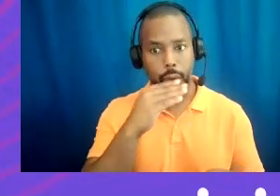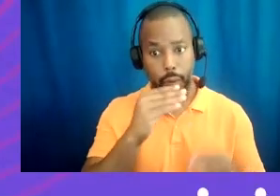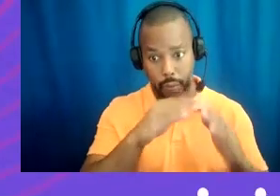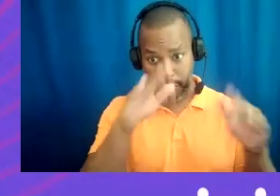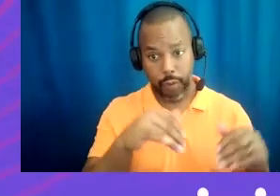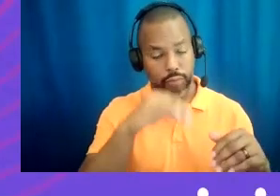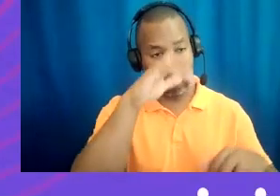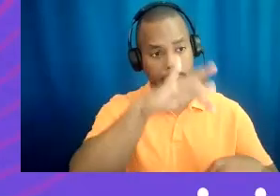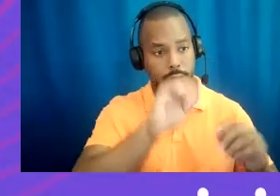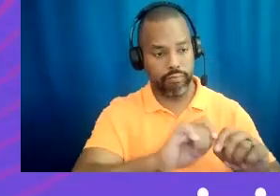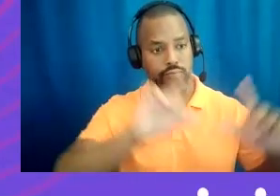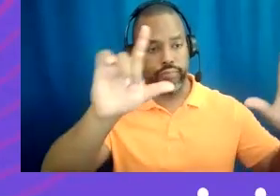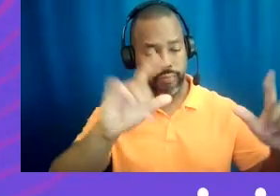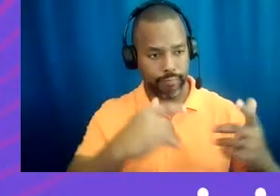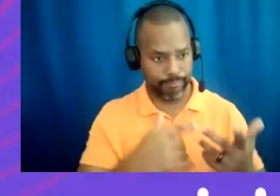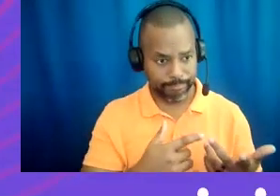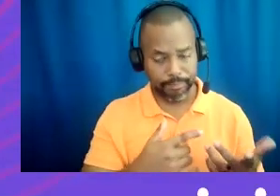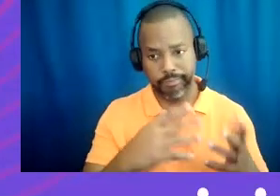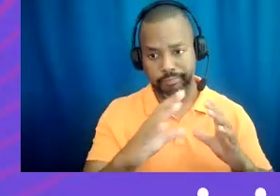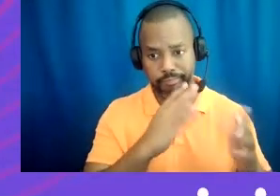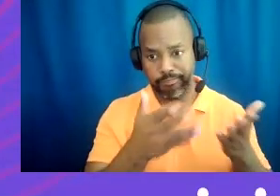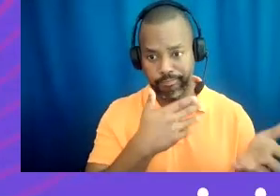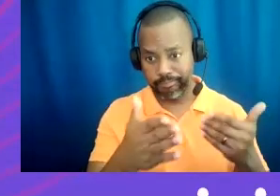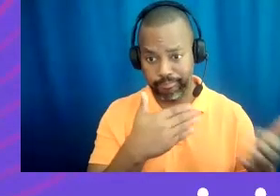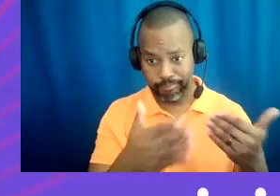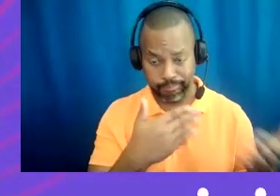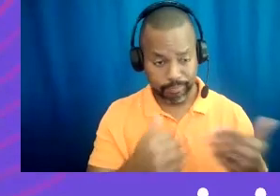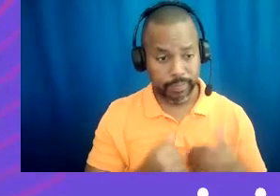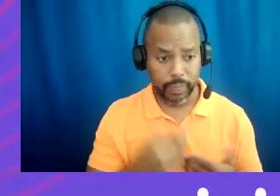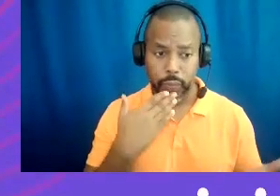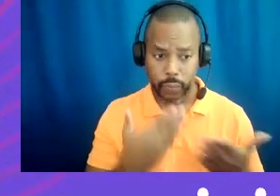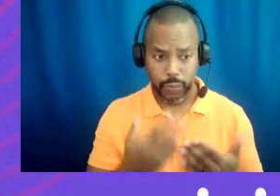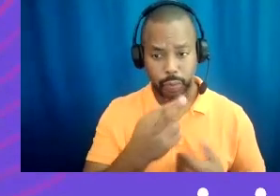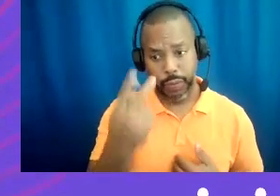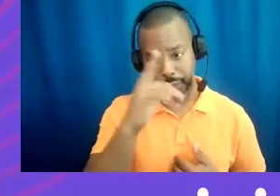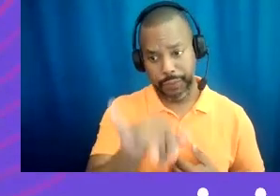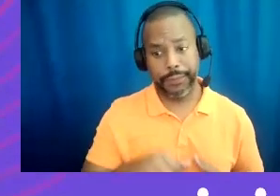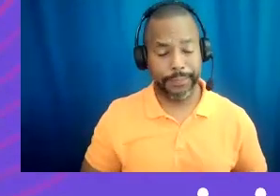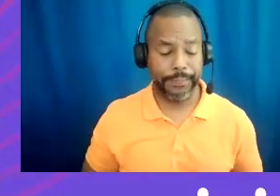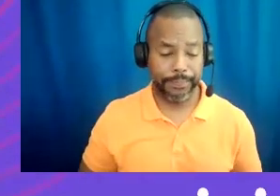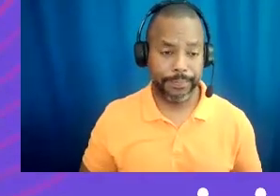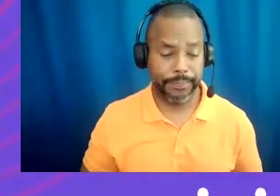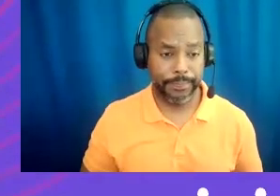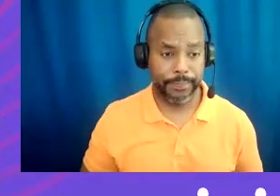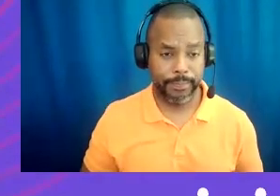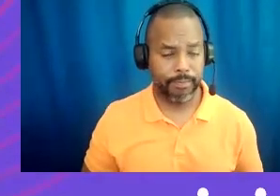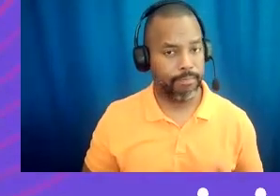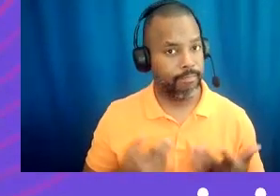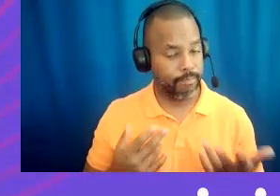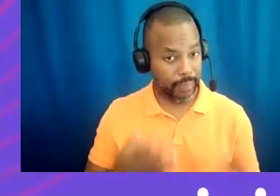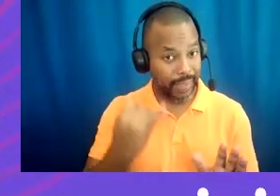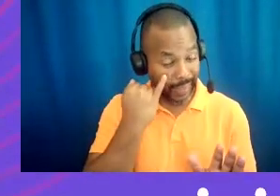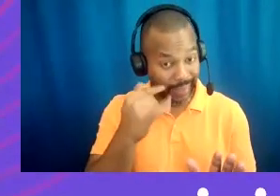wherever you're at. If you're in the car and you just want to start that visit, this is another good resource for you. Now, we don't want to take away, if you have